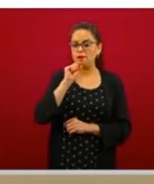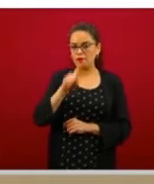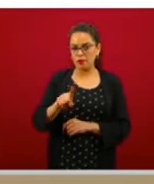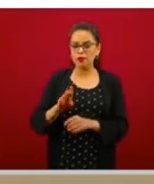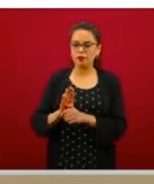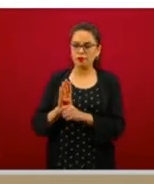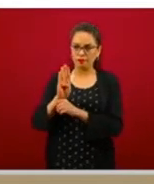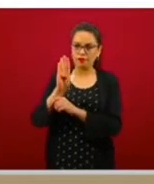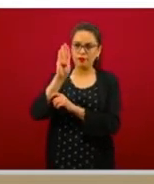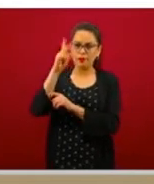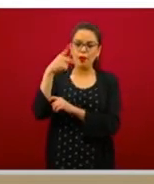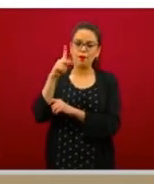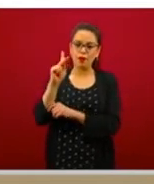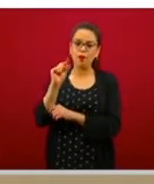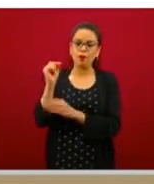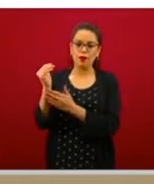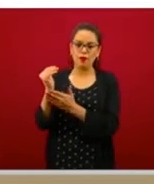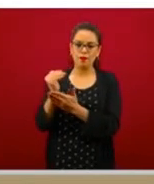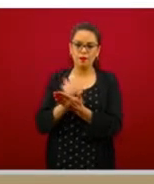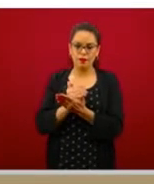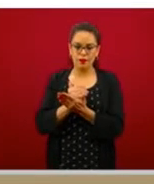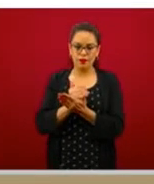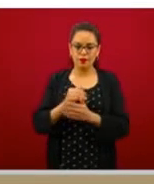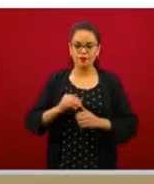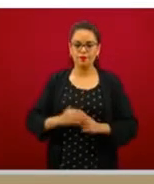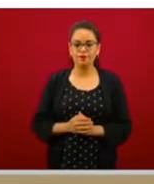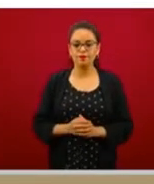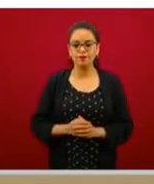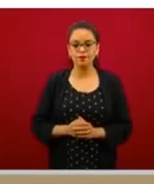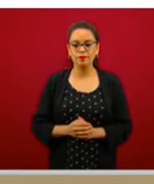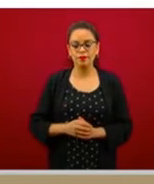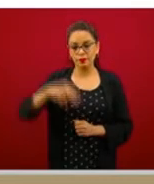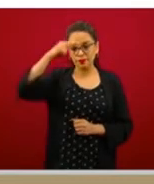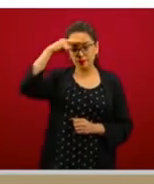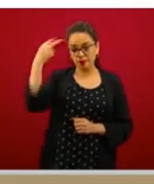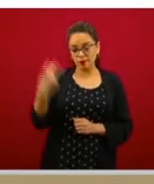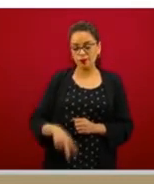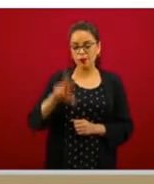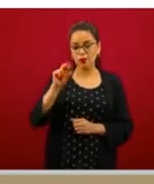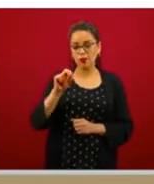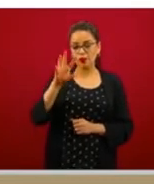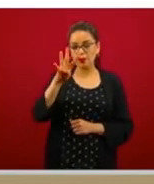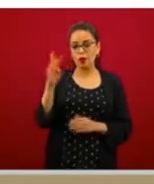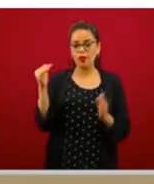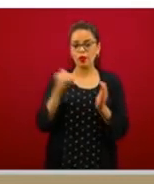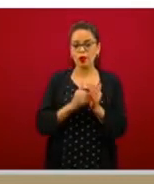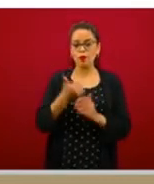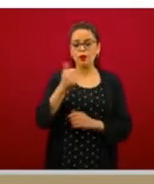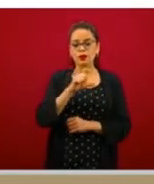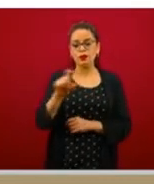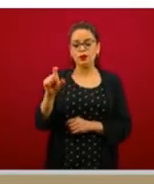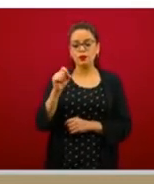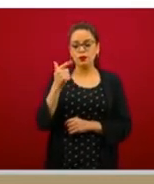pandemic. 6.3% is the global fatality rate, and the